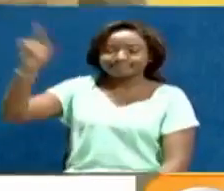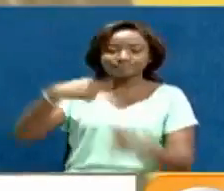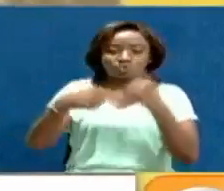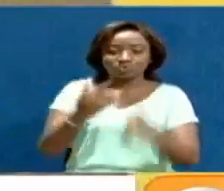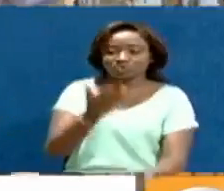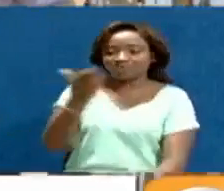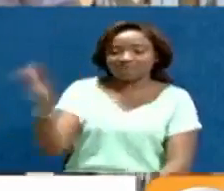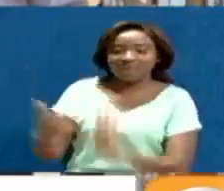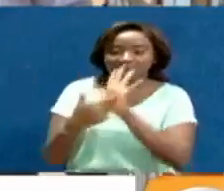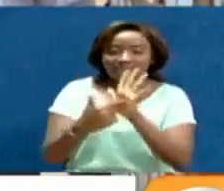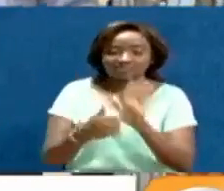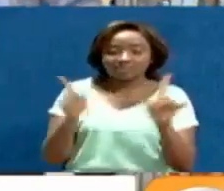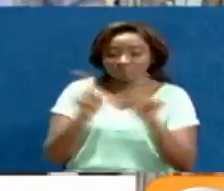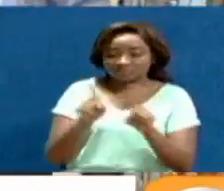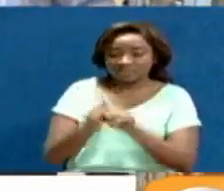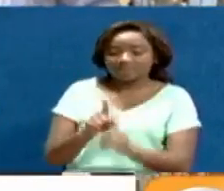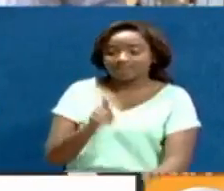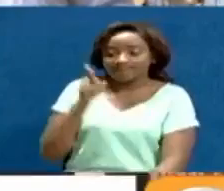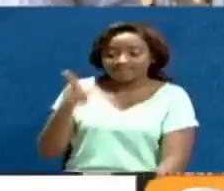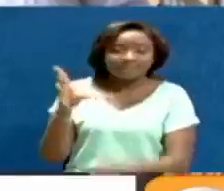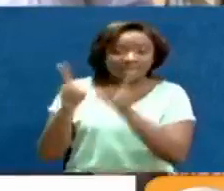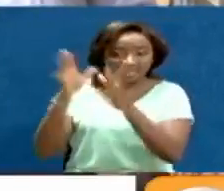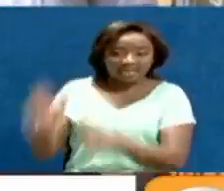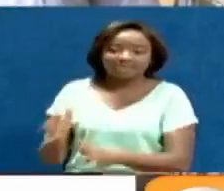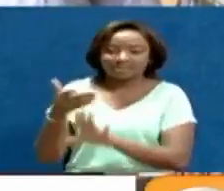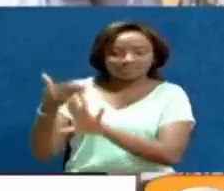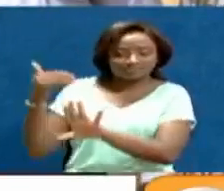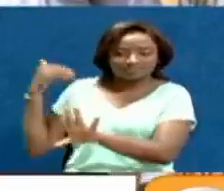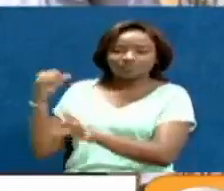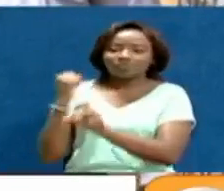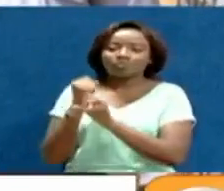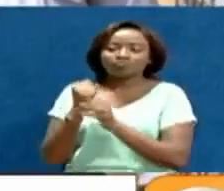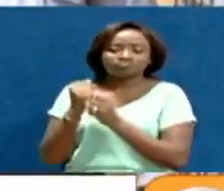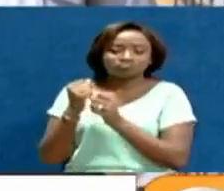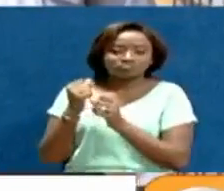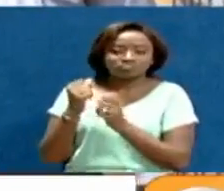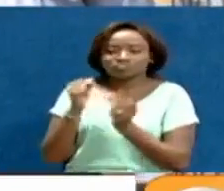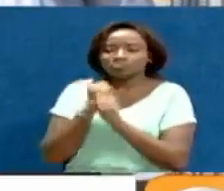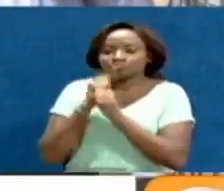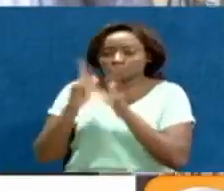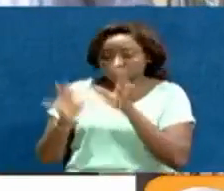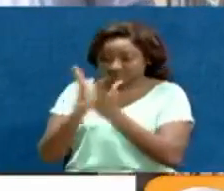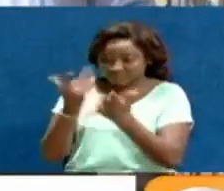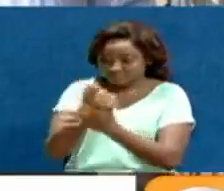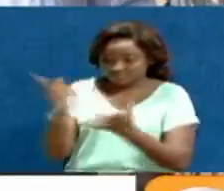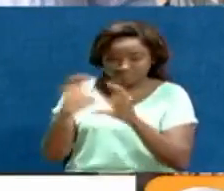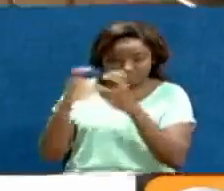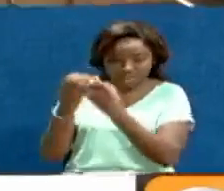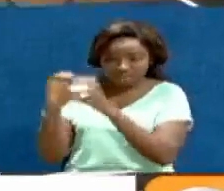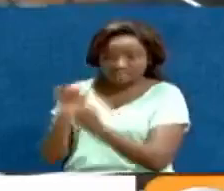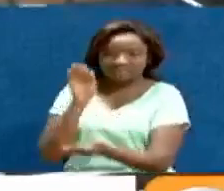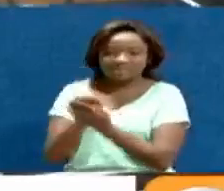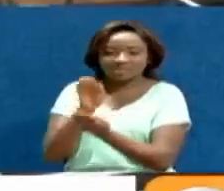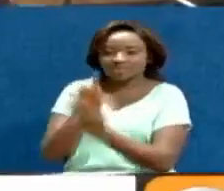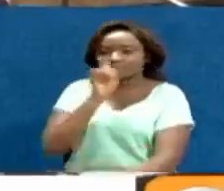touches. Like Pastor Maina in Kirinyaga, the director, Lincoln Jogu, several months ago used some of the classrooms to keep